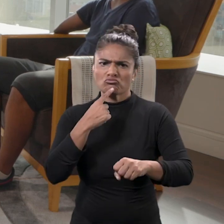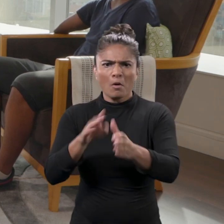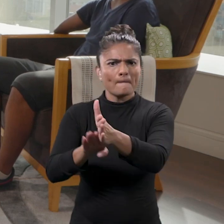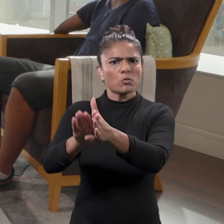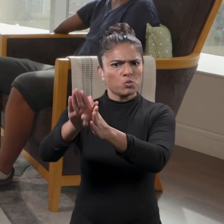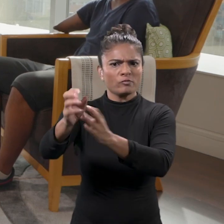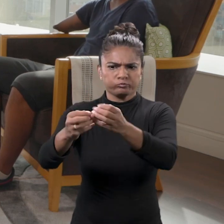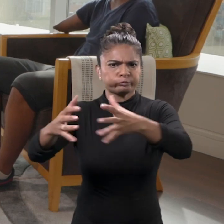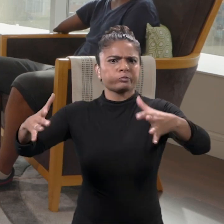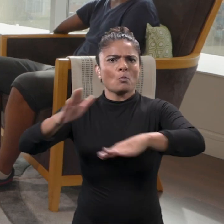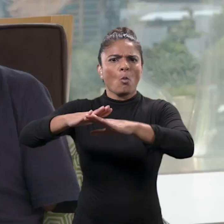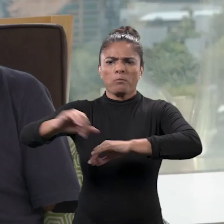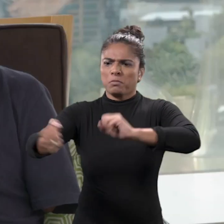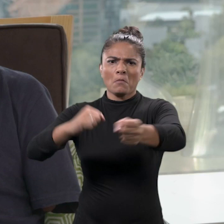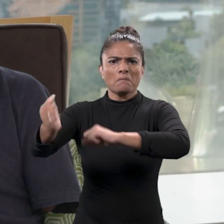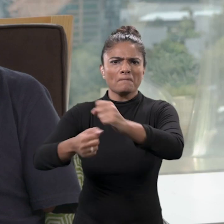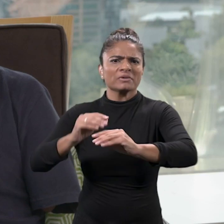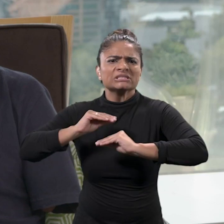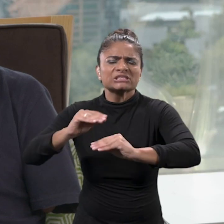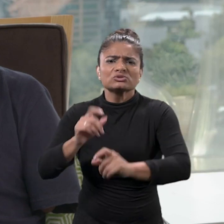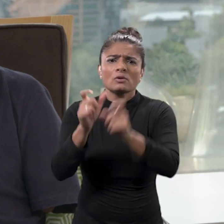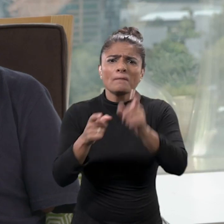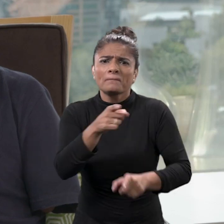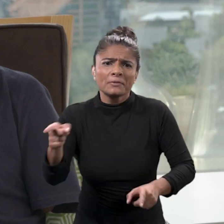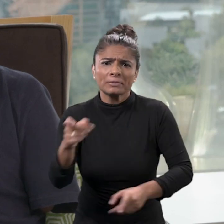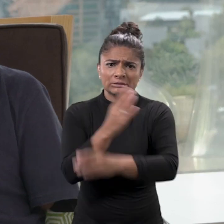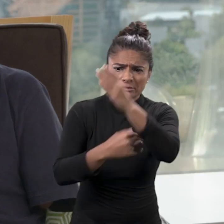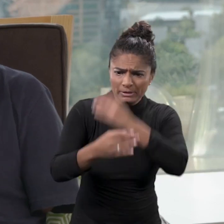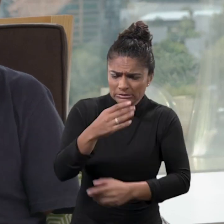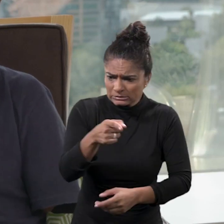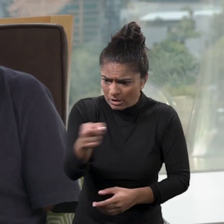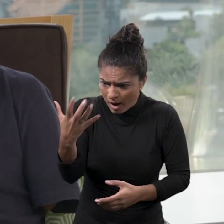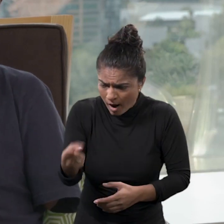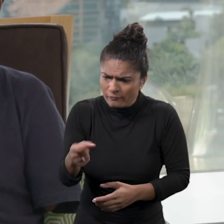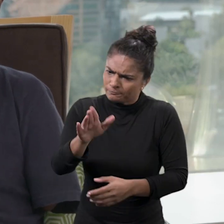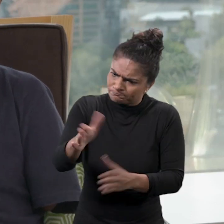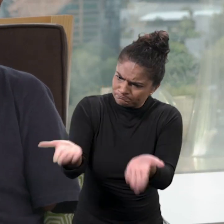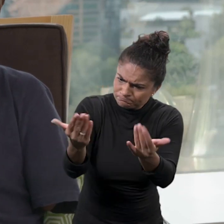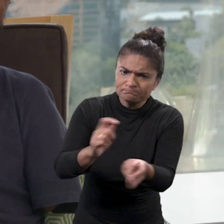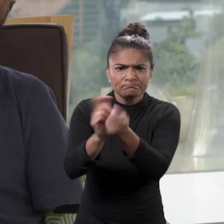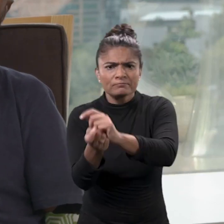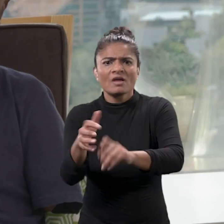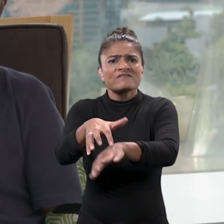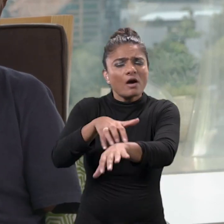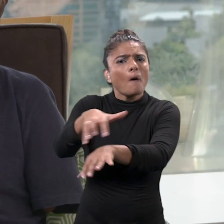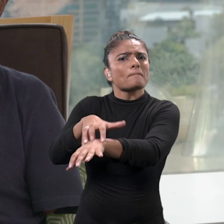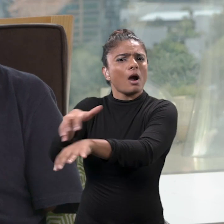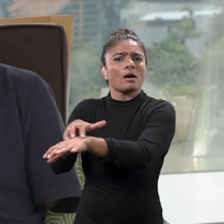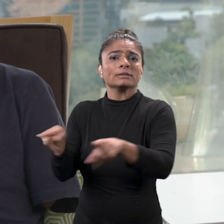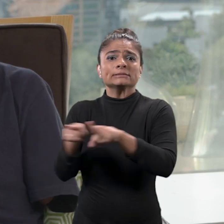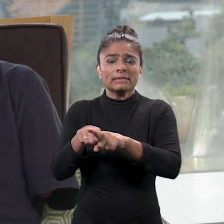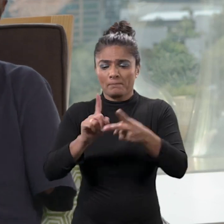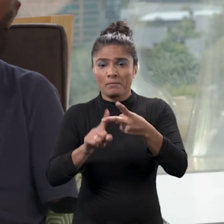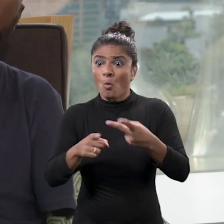sense, teaching more people with disabilities to, become farmers, but also because